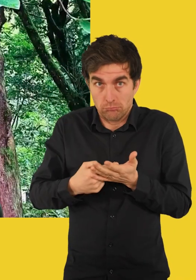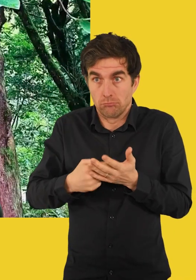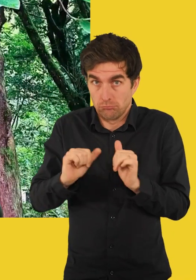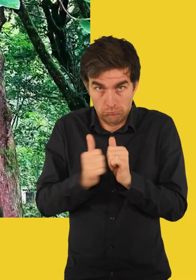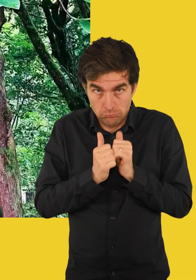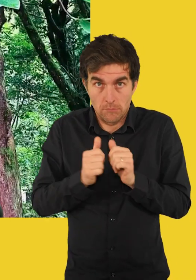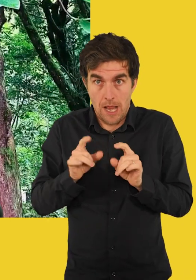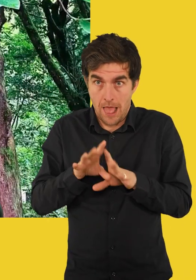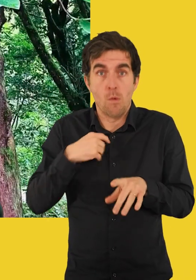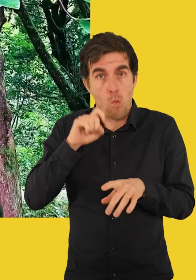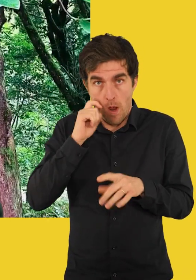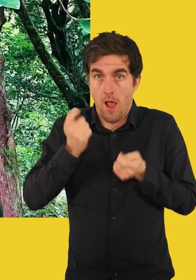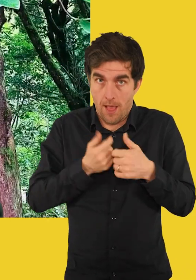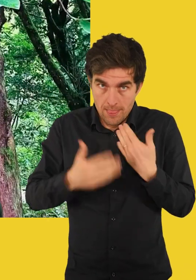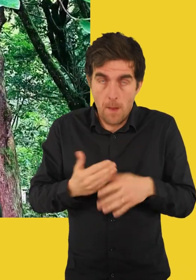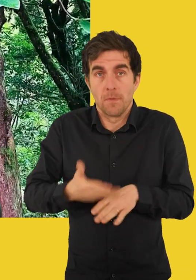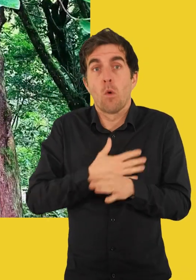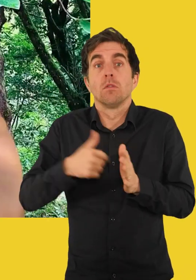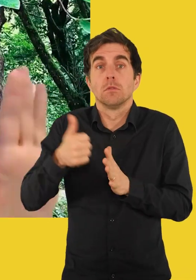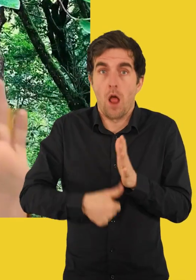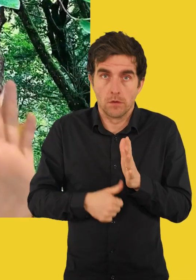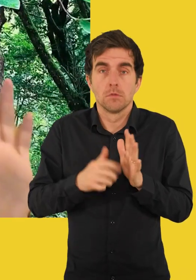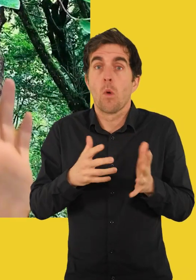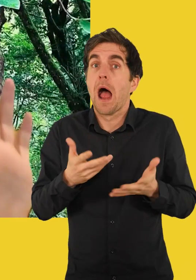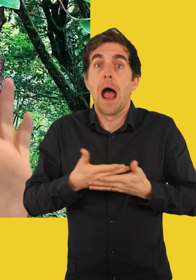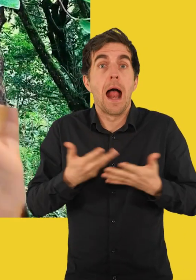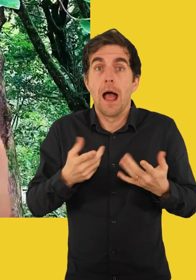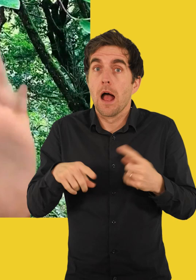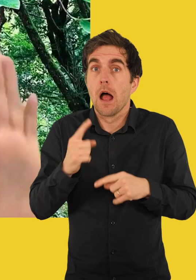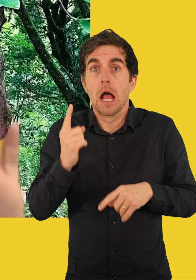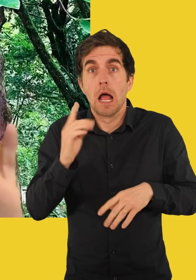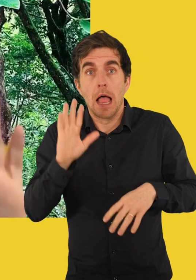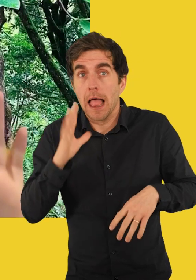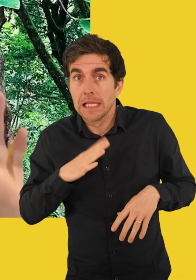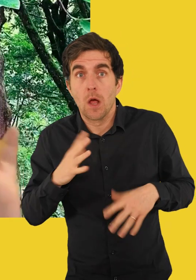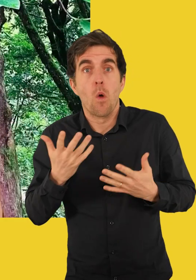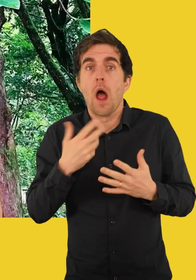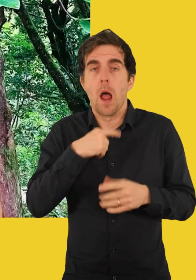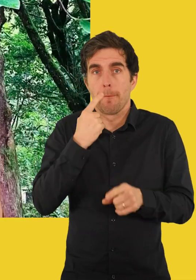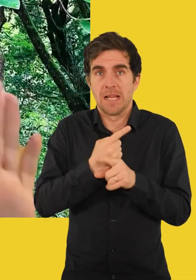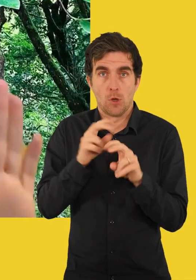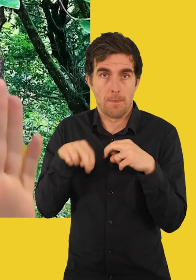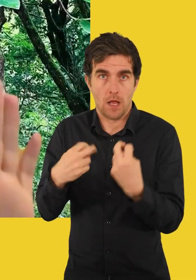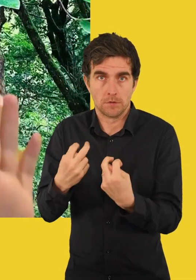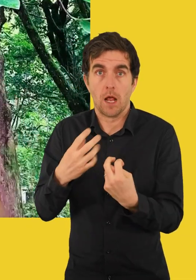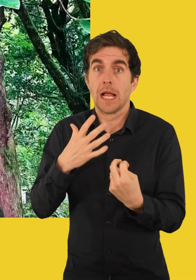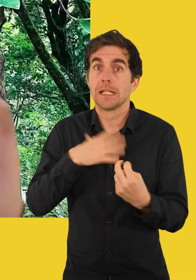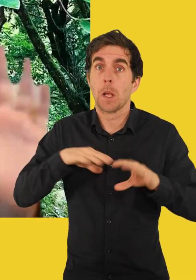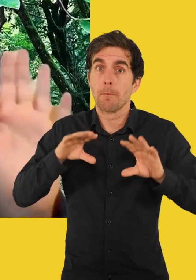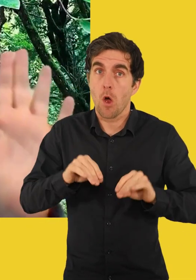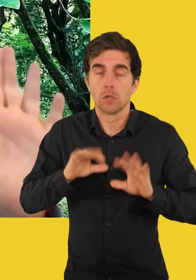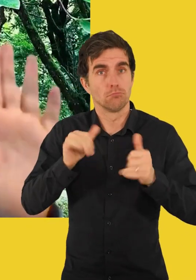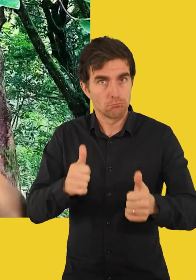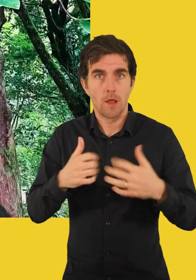we started the conversation. At any point, if anyone needs to take, I'm speaking to the panel here, if you need to take a pause,